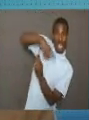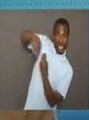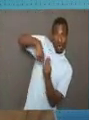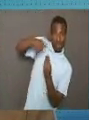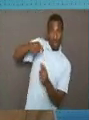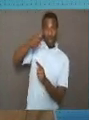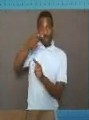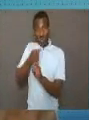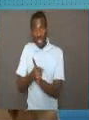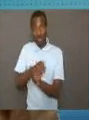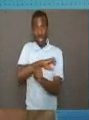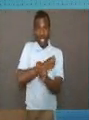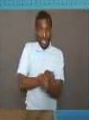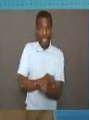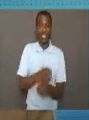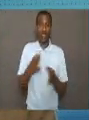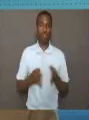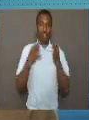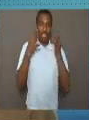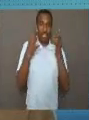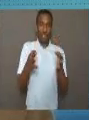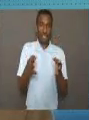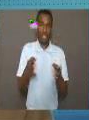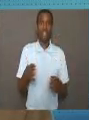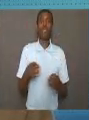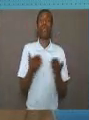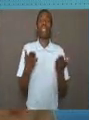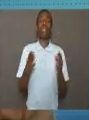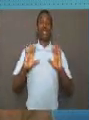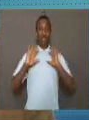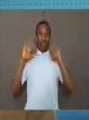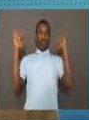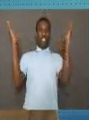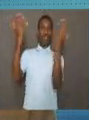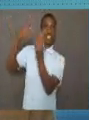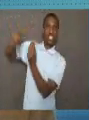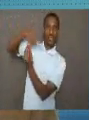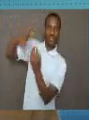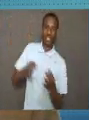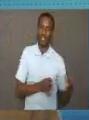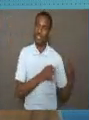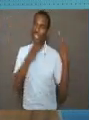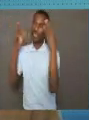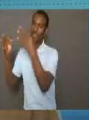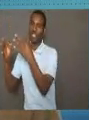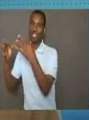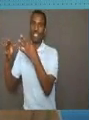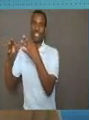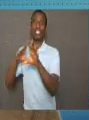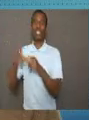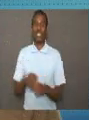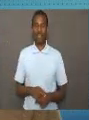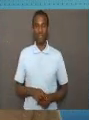thermal energy is transmitted to the space surrounding the refrigerator.